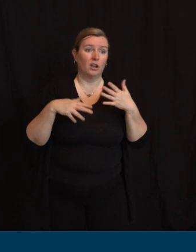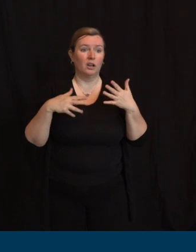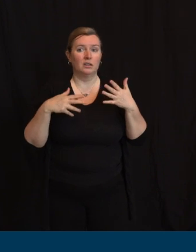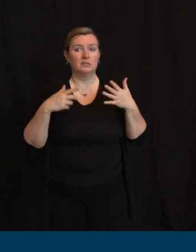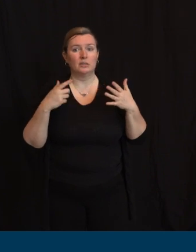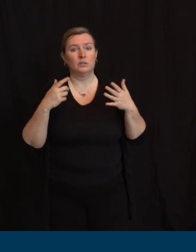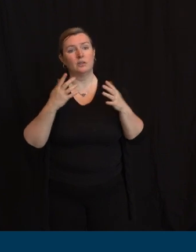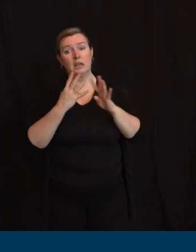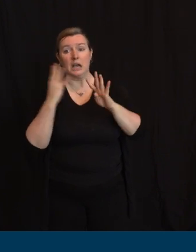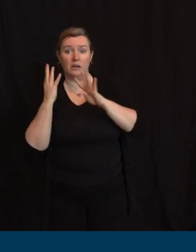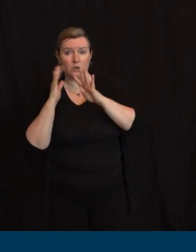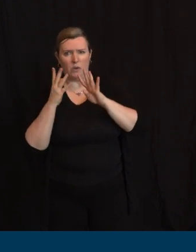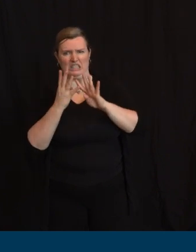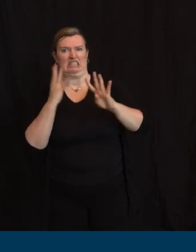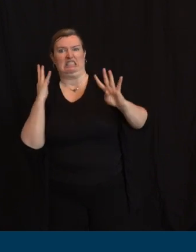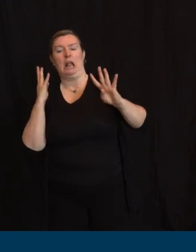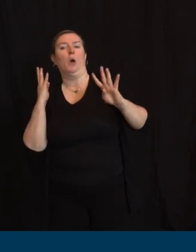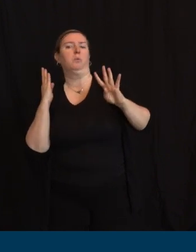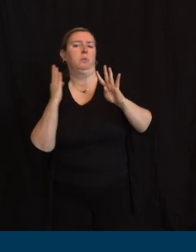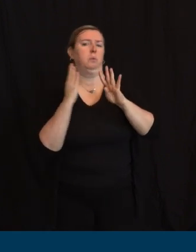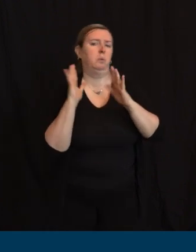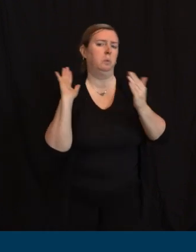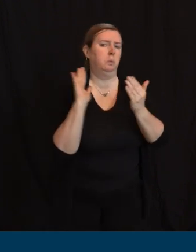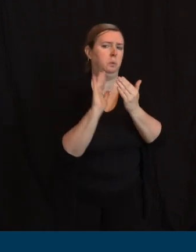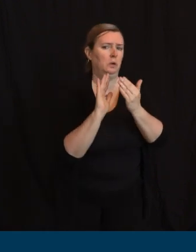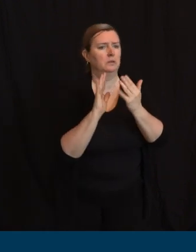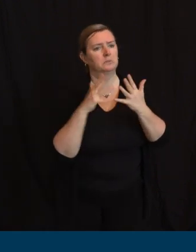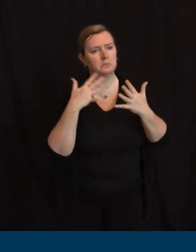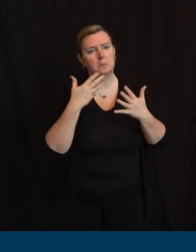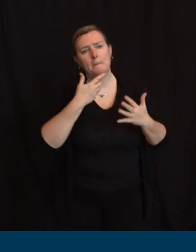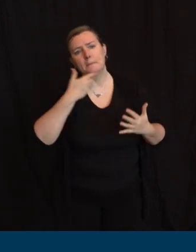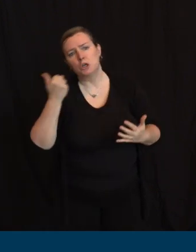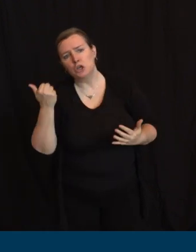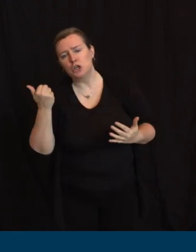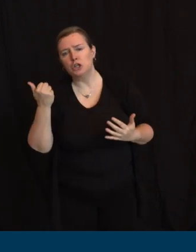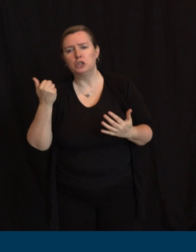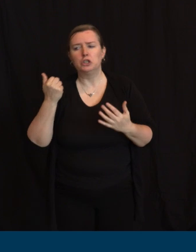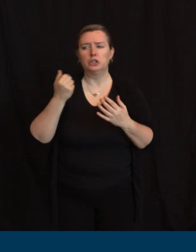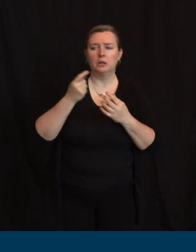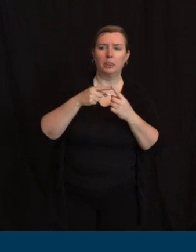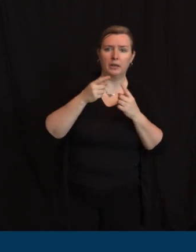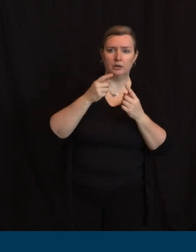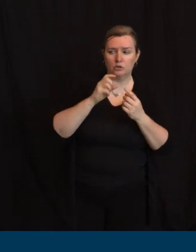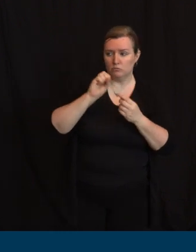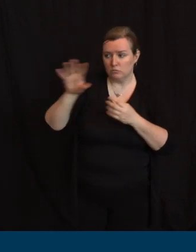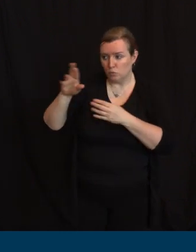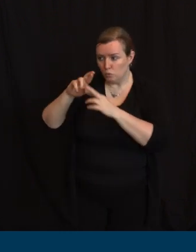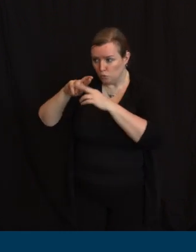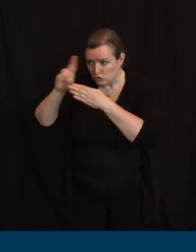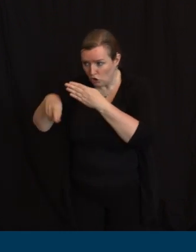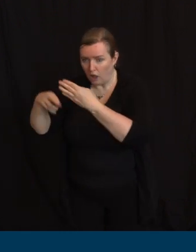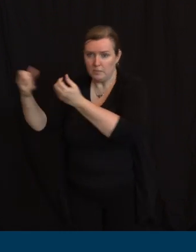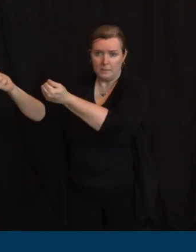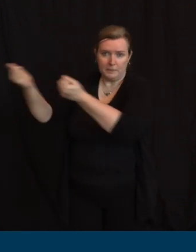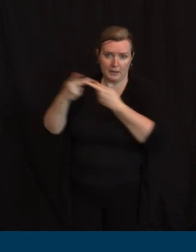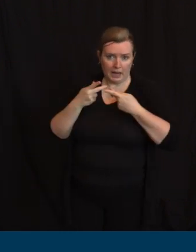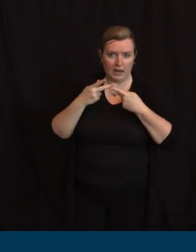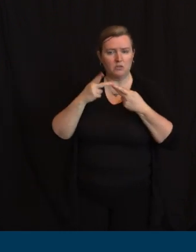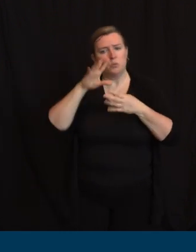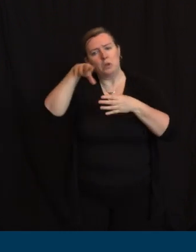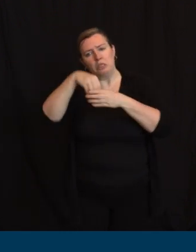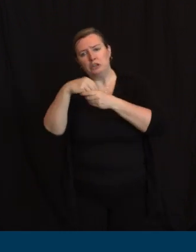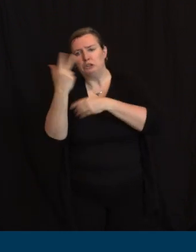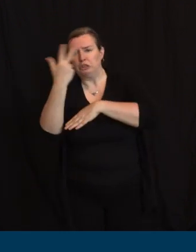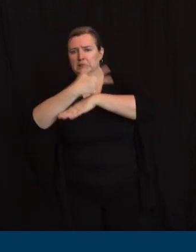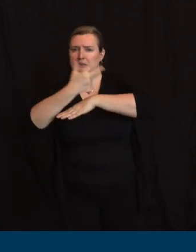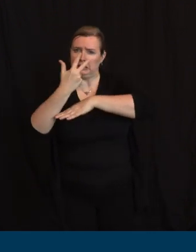tests in the state, and we are seeing an overall turnaround time that's looking to be about 3 days or so. So we do think it's getting better than it has been in the